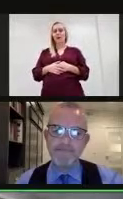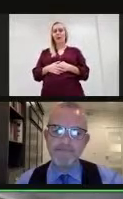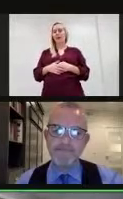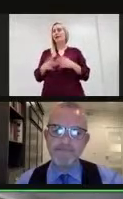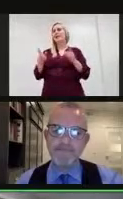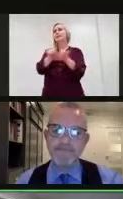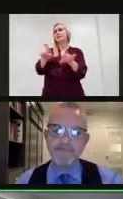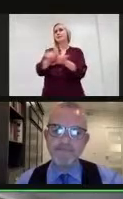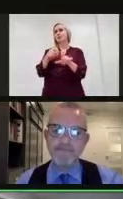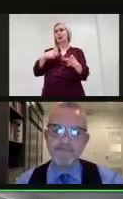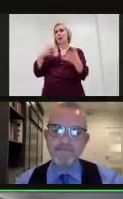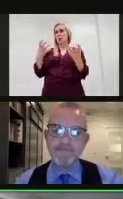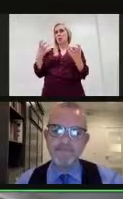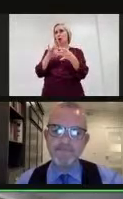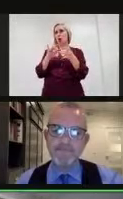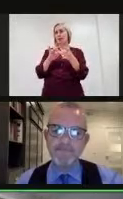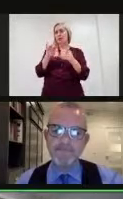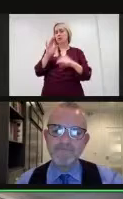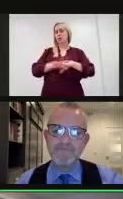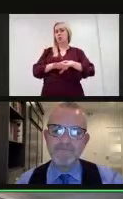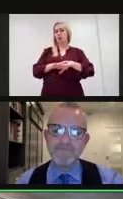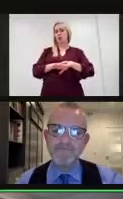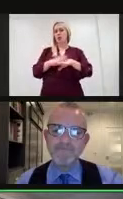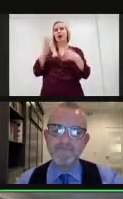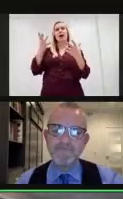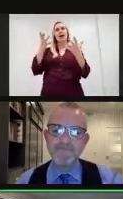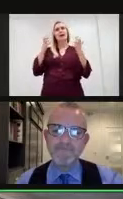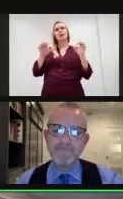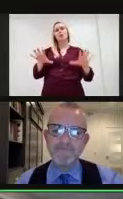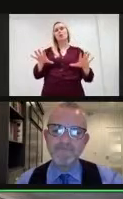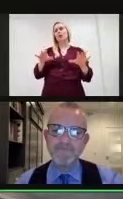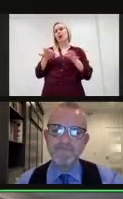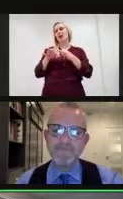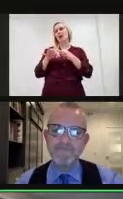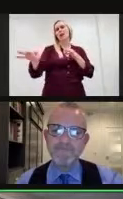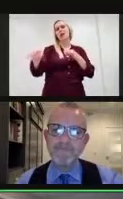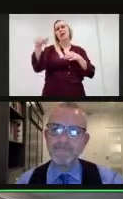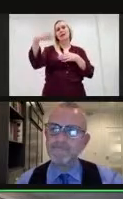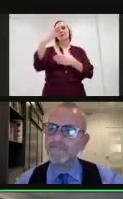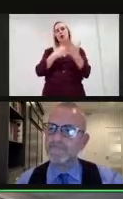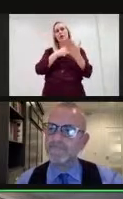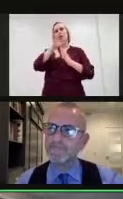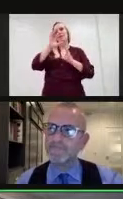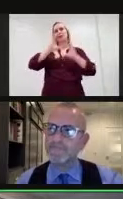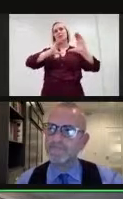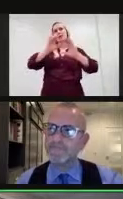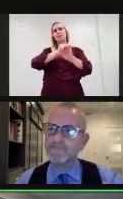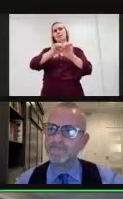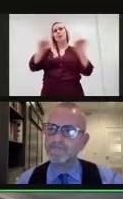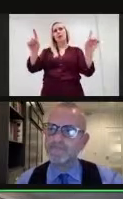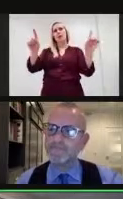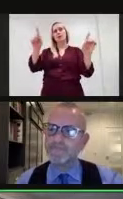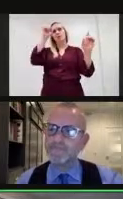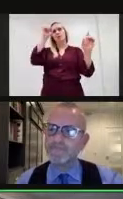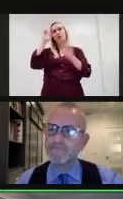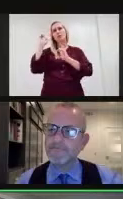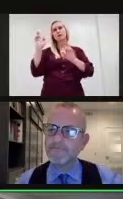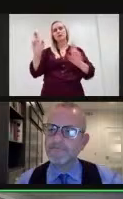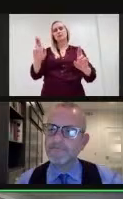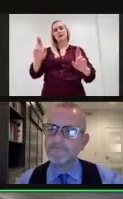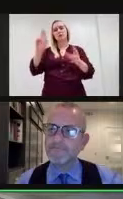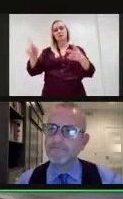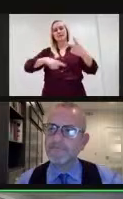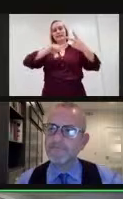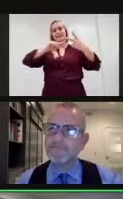I also want to say, I'm sorry, I don't want to belabor this part of the conversation, but with respect to that second